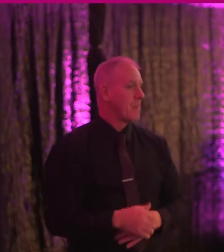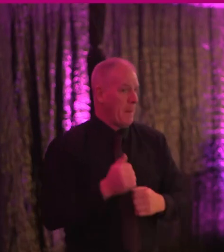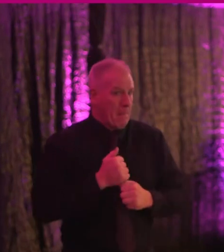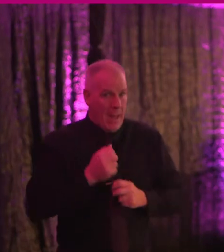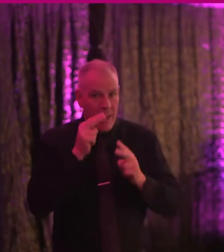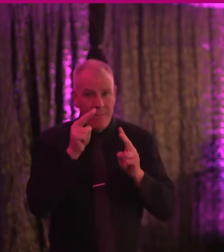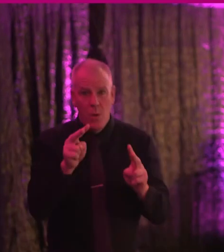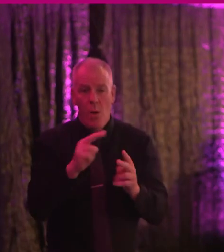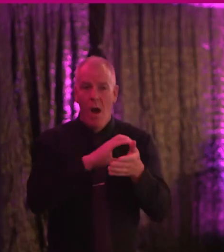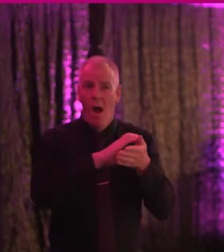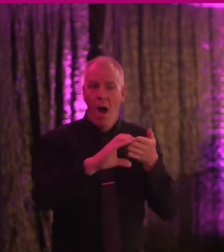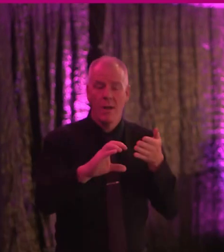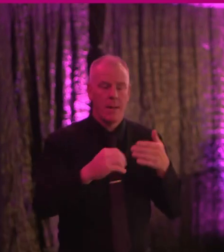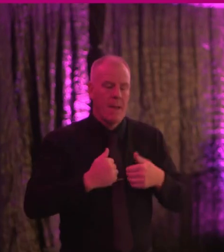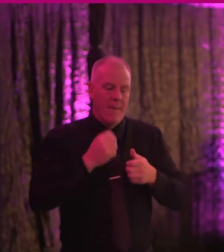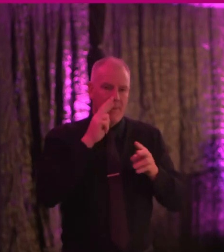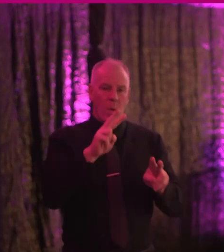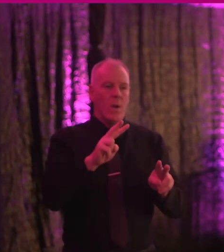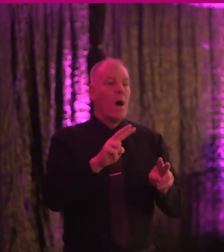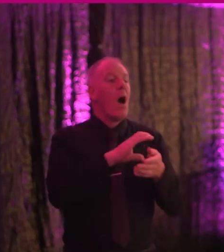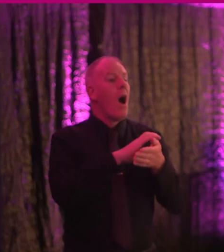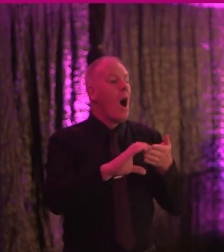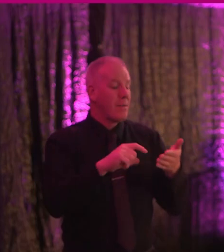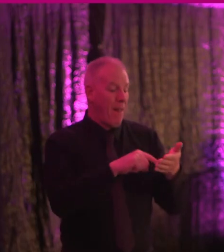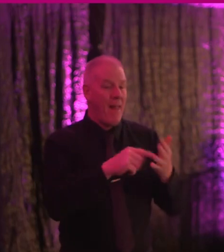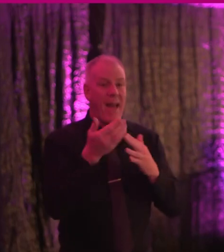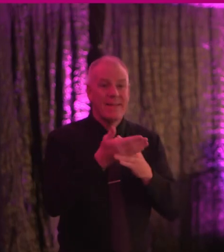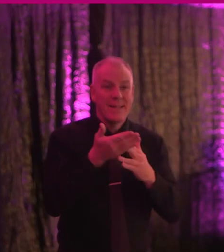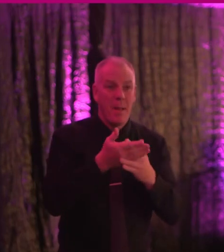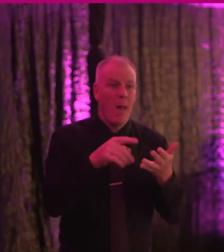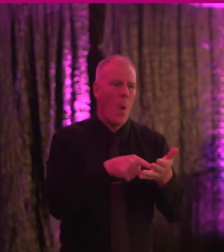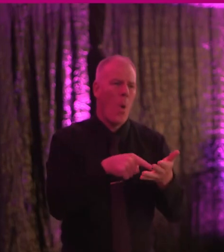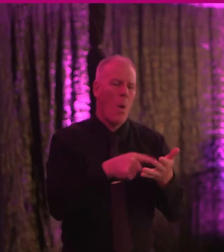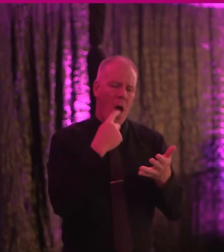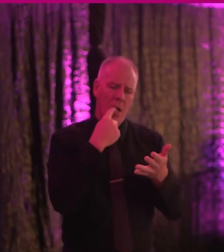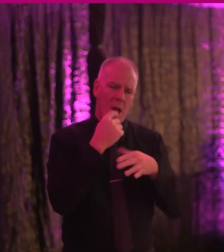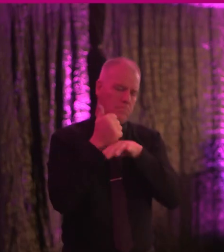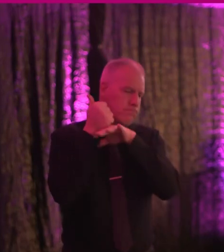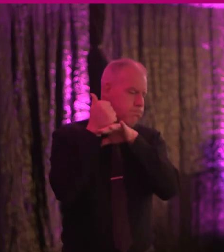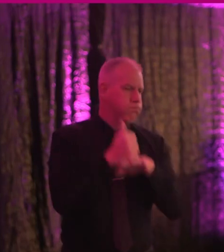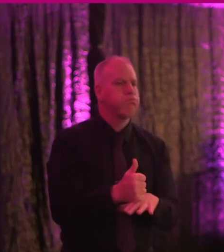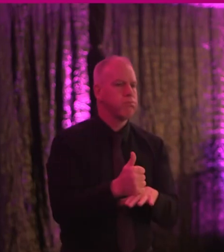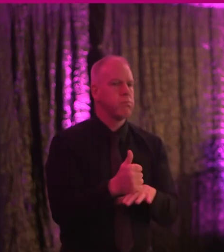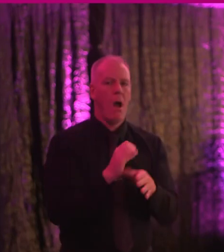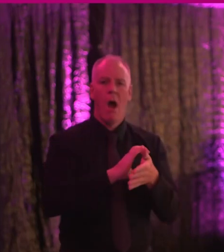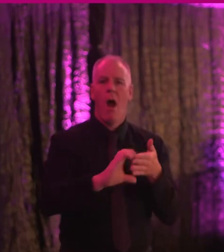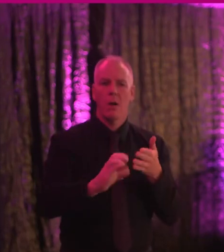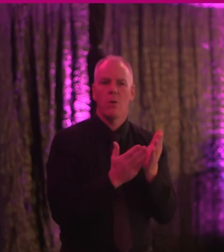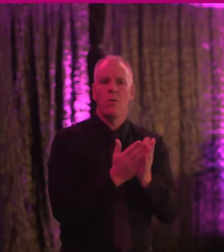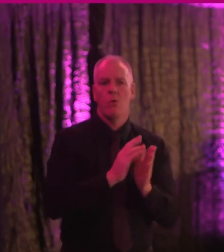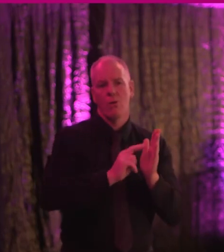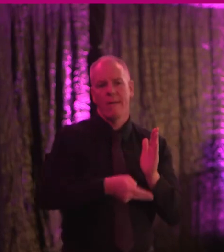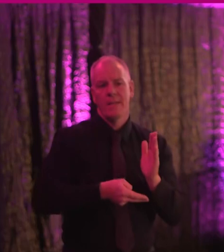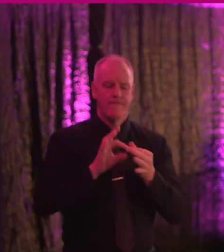my view, the article accessibility is one of the fundamental and foundational articles in the